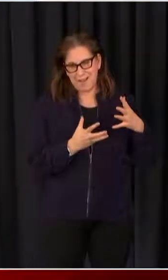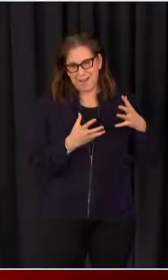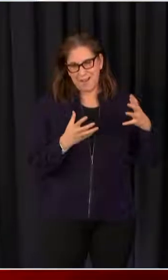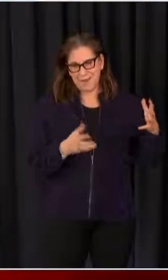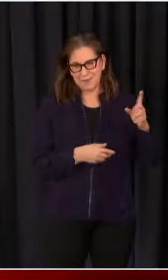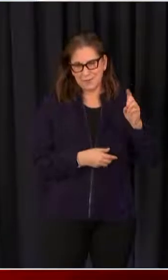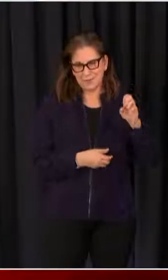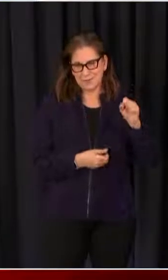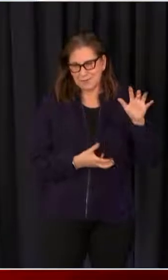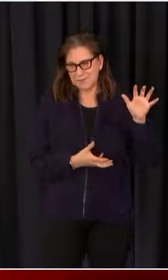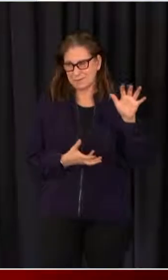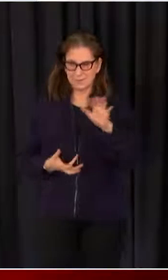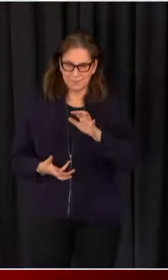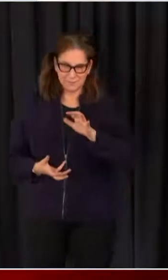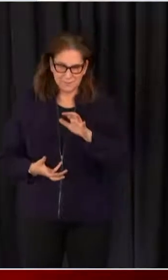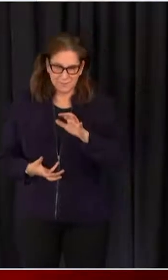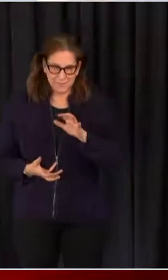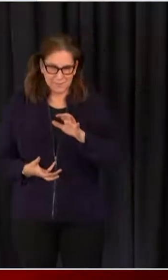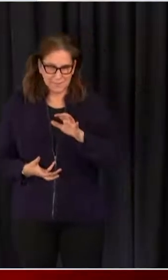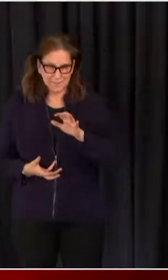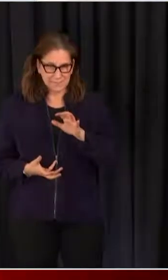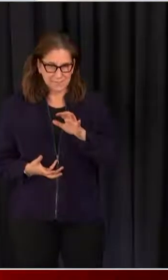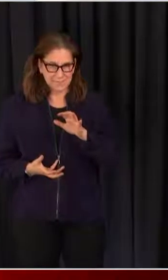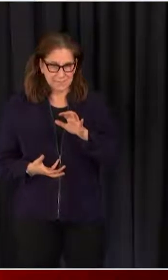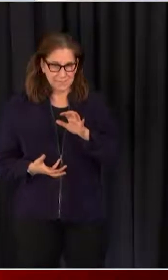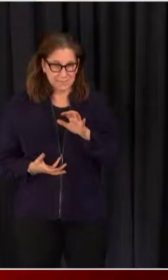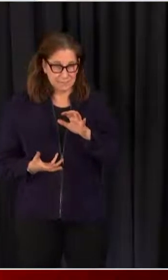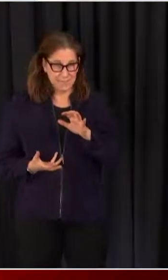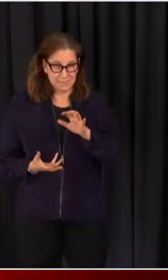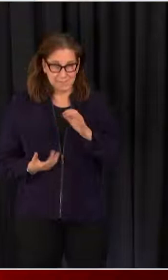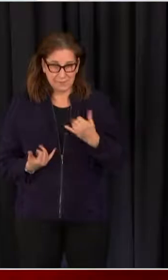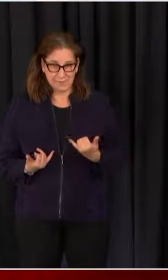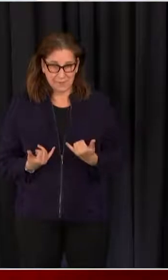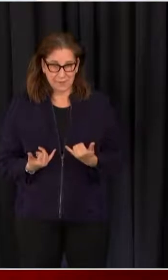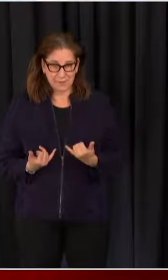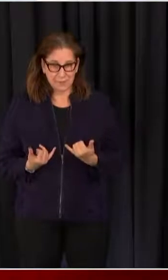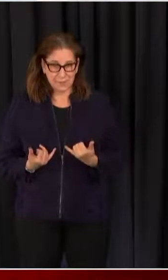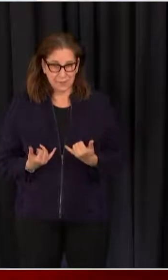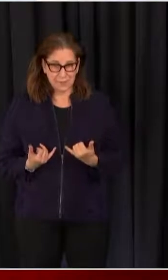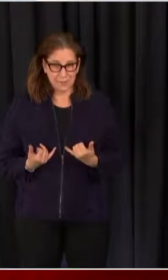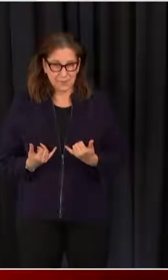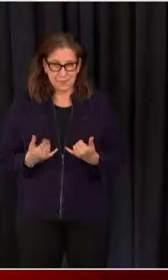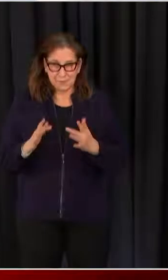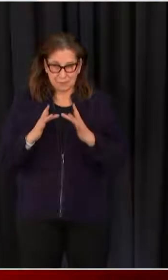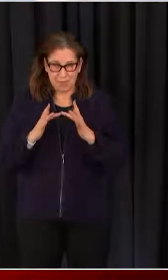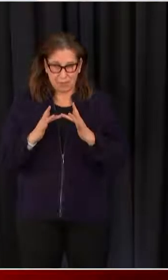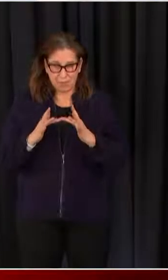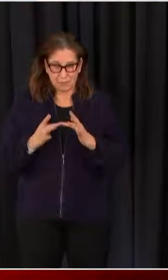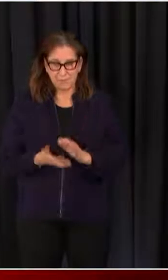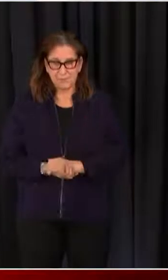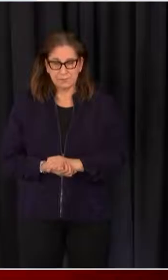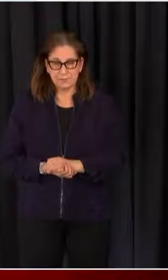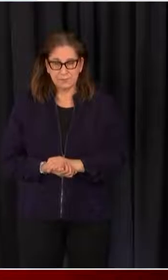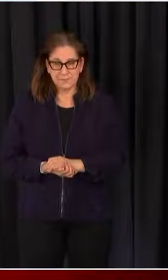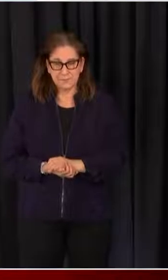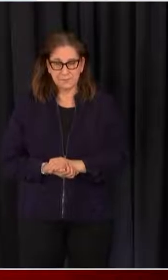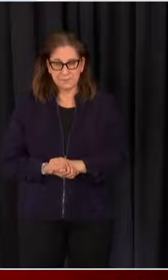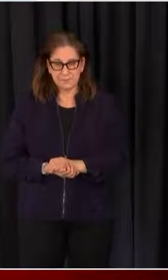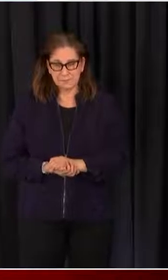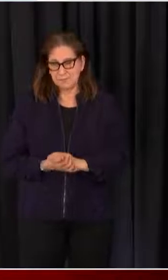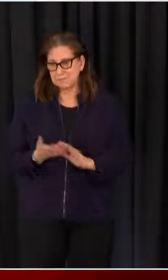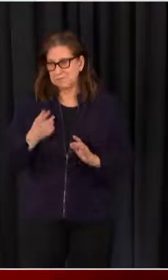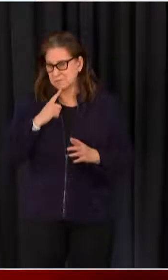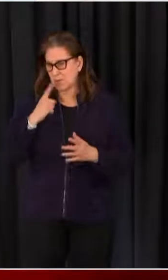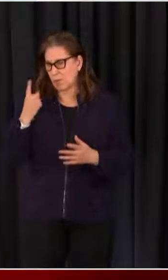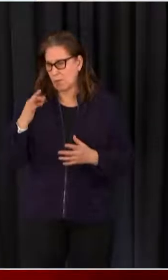to individuals. So we can highlight here that booking through the portal is one option of many